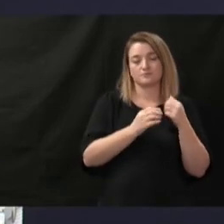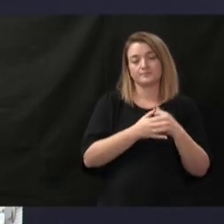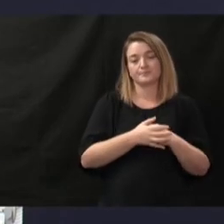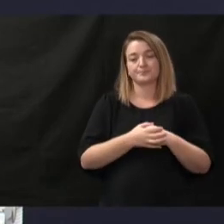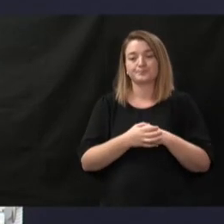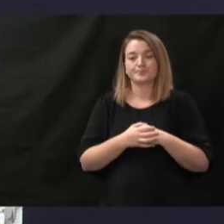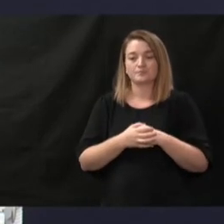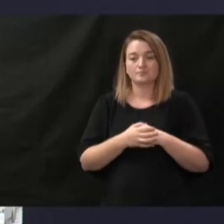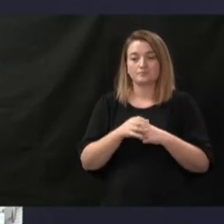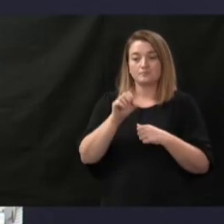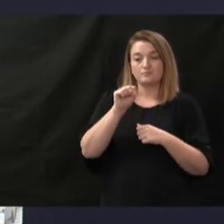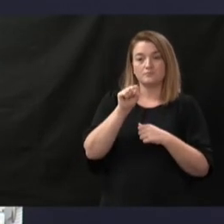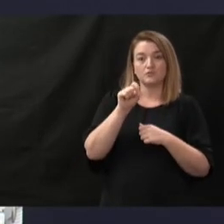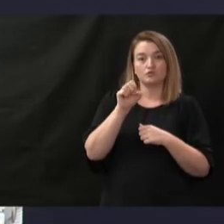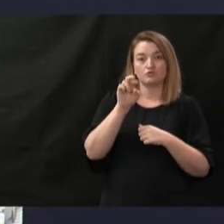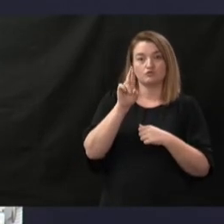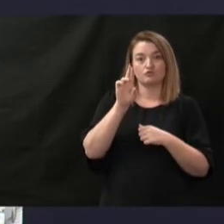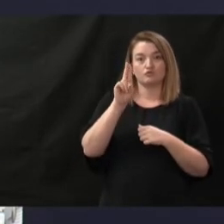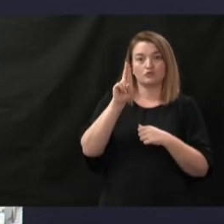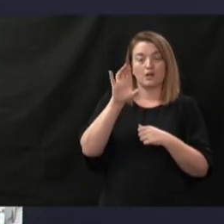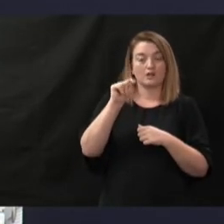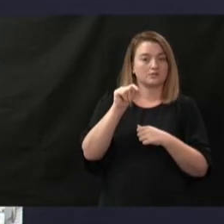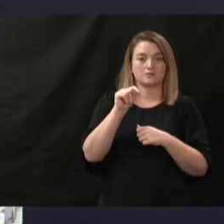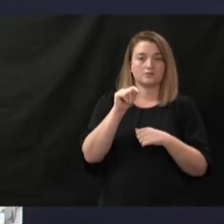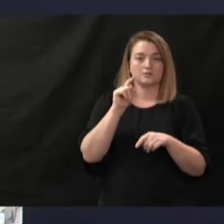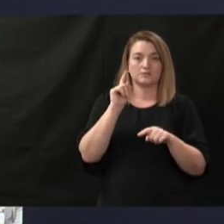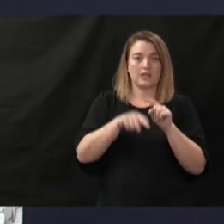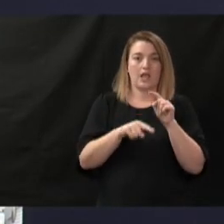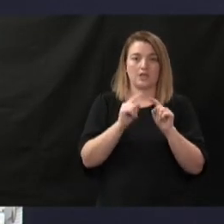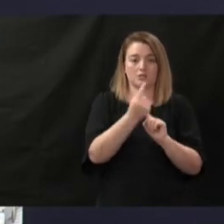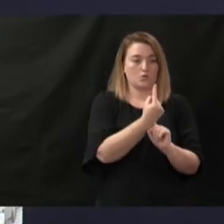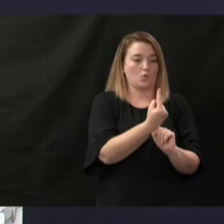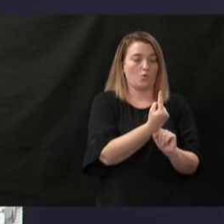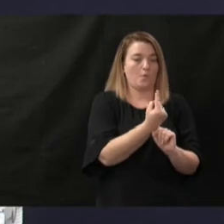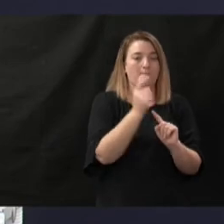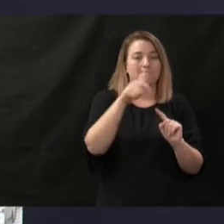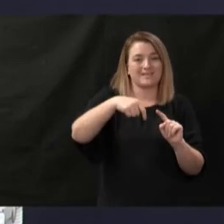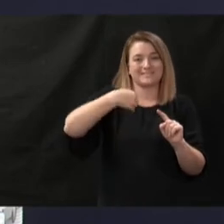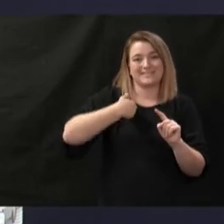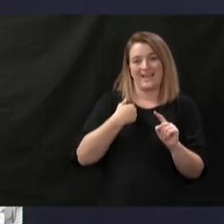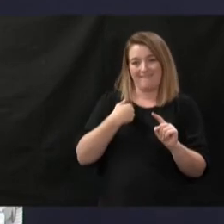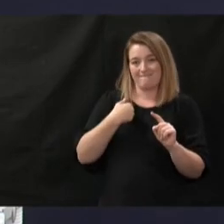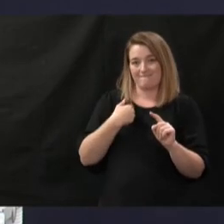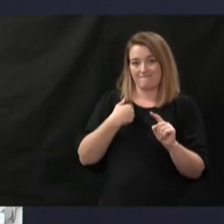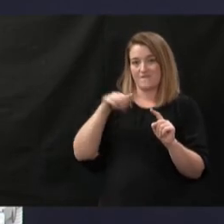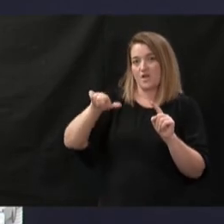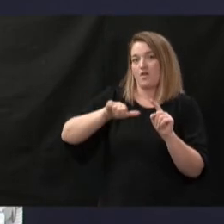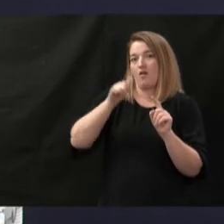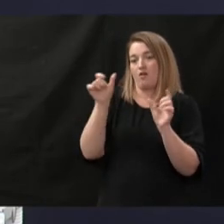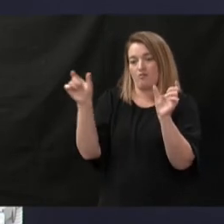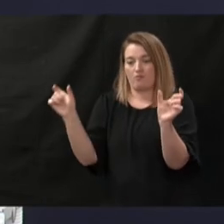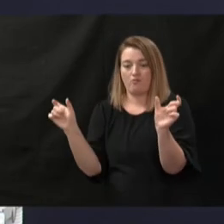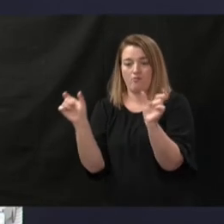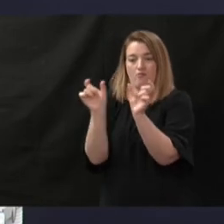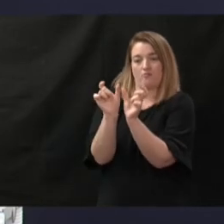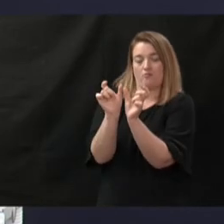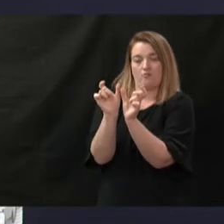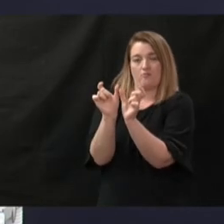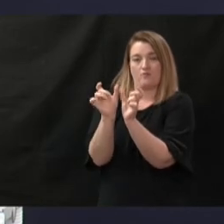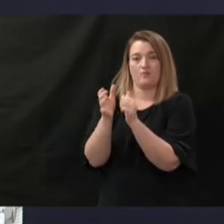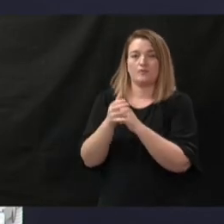That struct right there can't stand by itself. There are some Latin roots that can stand by themselves